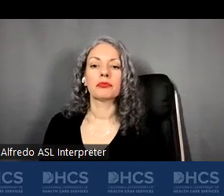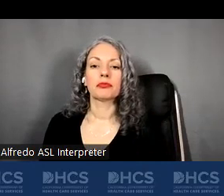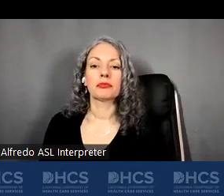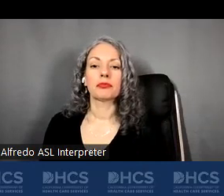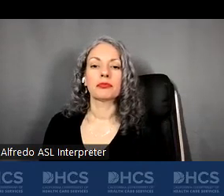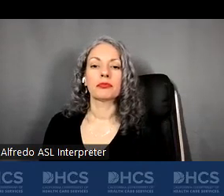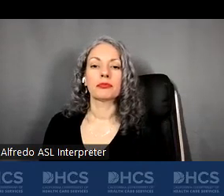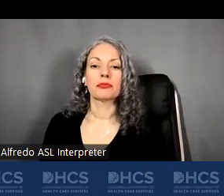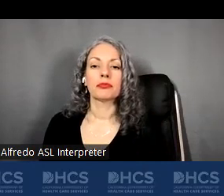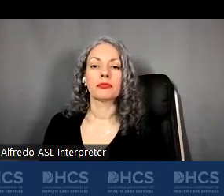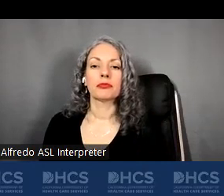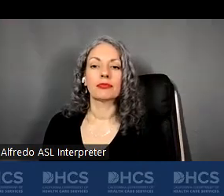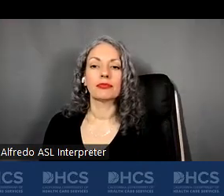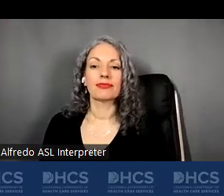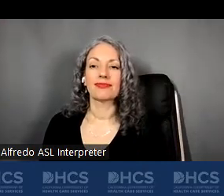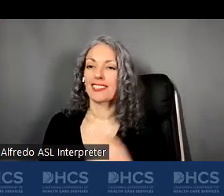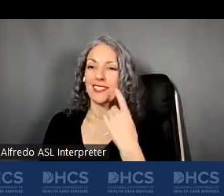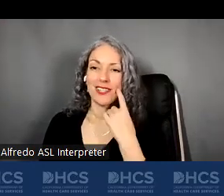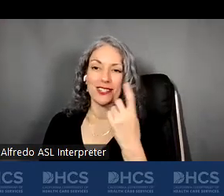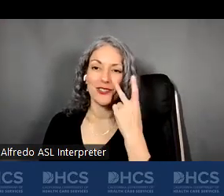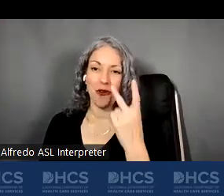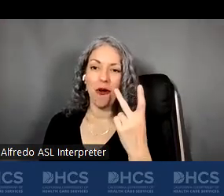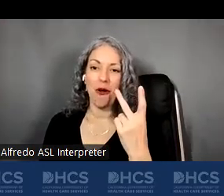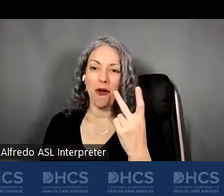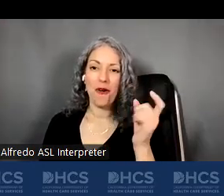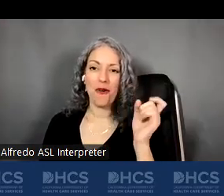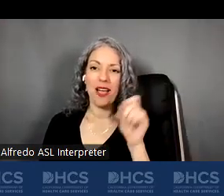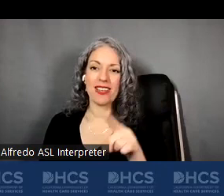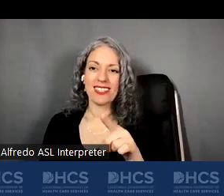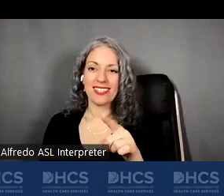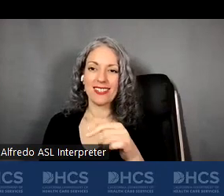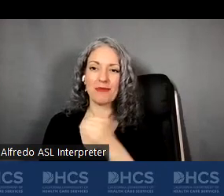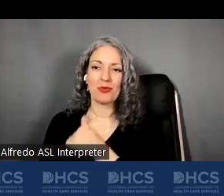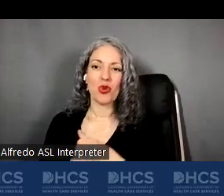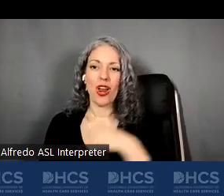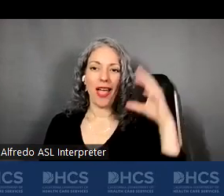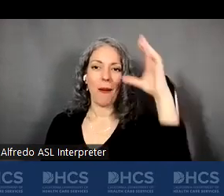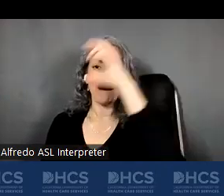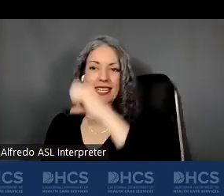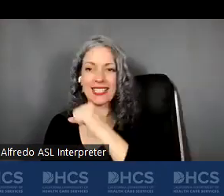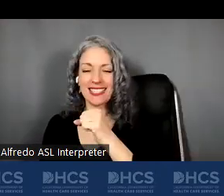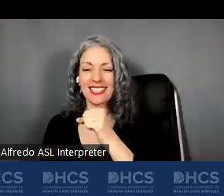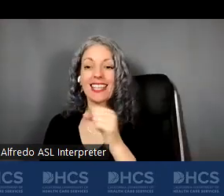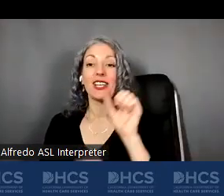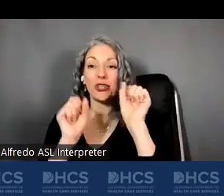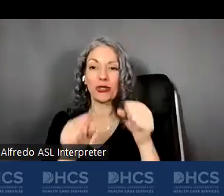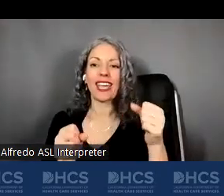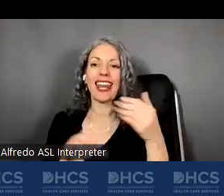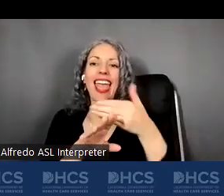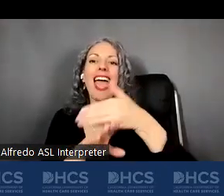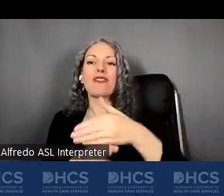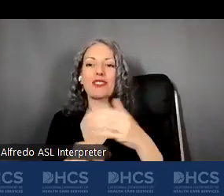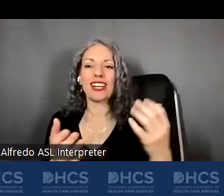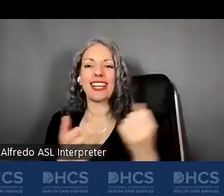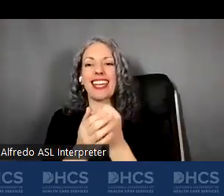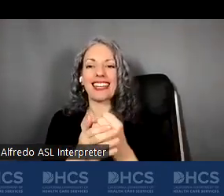And I just saw, it's hard to track all the questions, but I did just see these slides can be made available afterwards, so happy to share them. So just